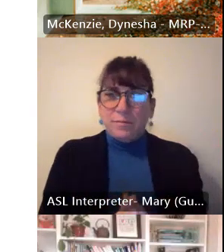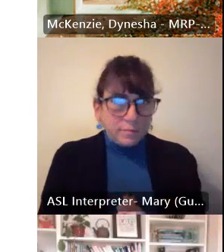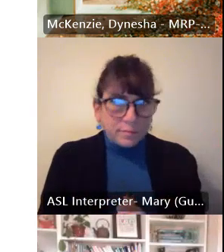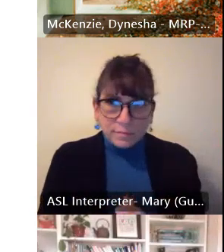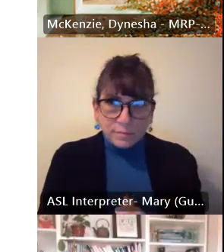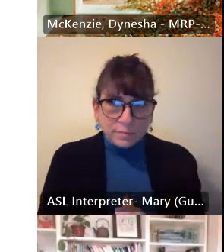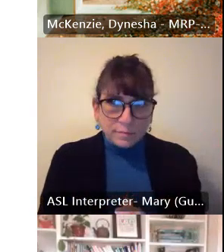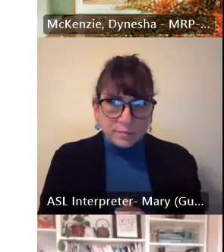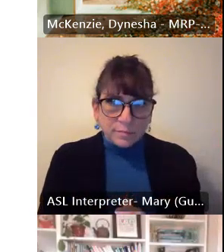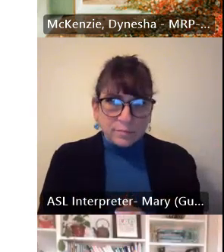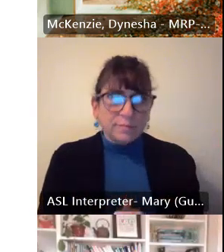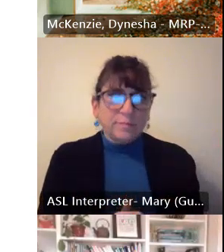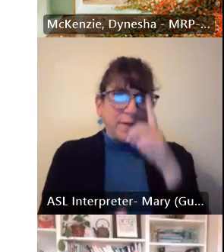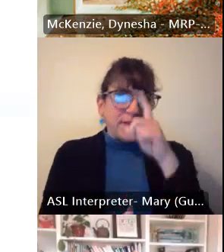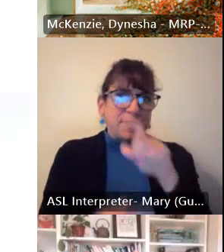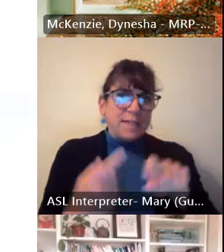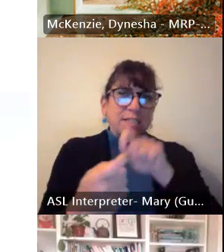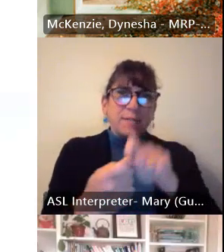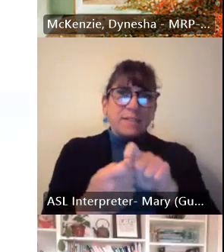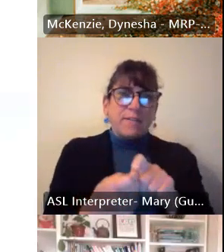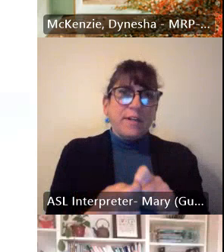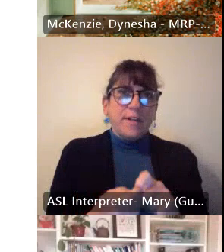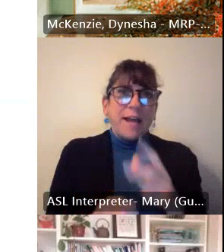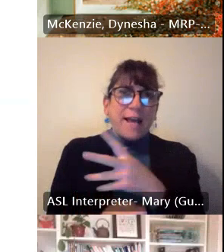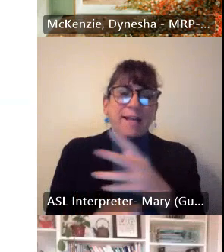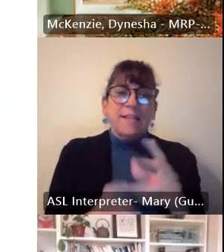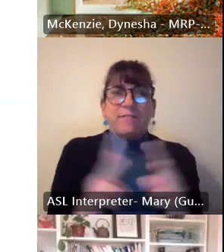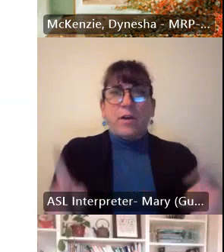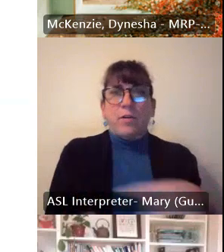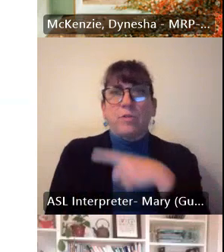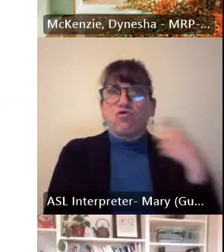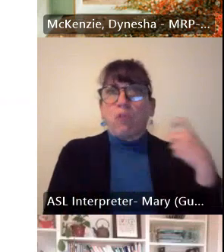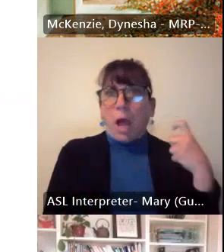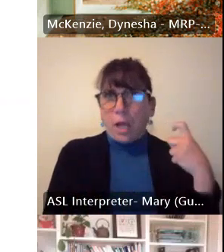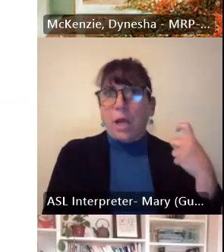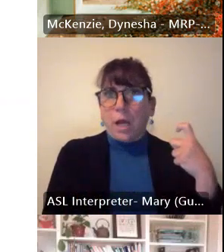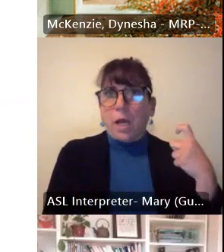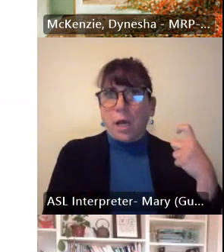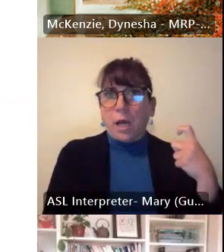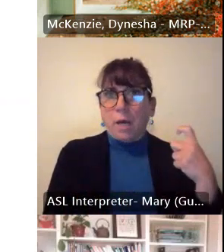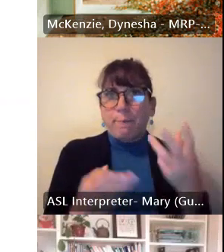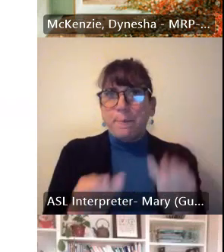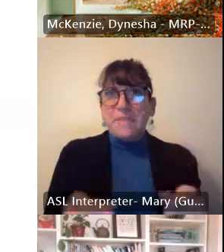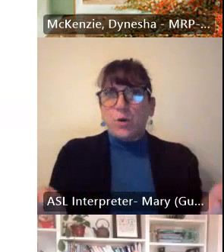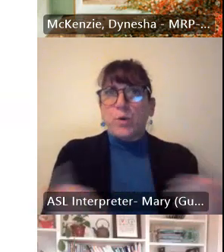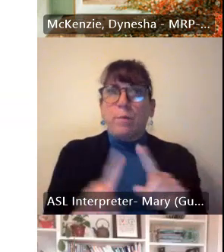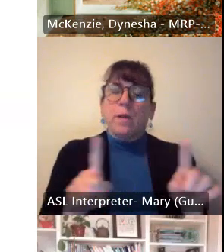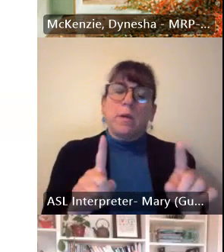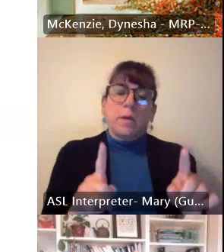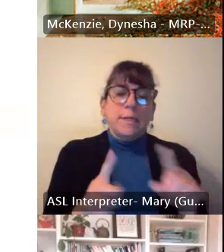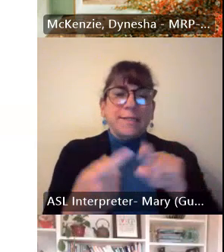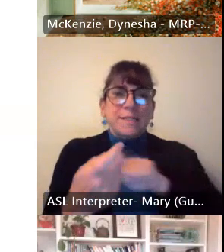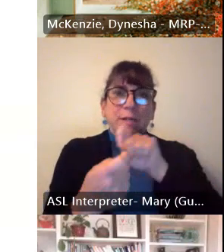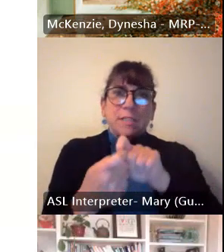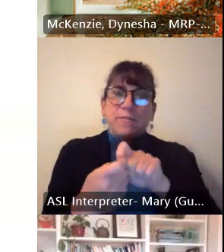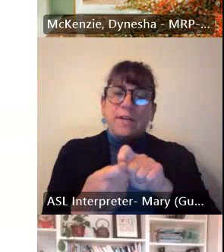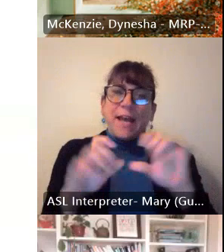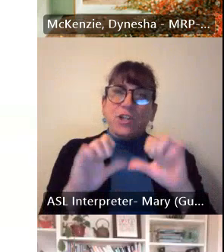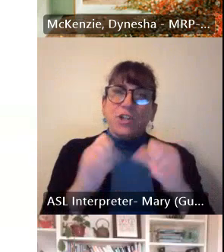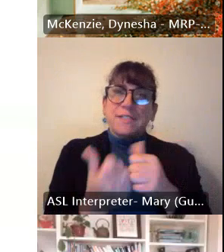because that's a very specific thing and it's extremely dry. So, but there are very specific agency account codes.